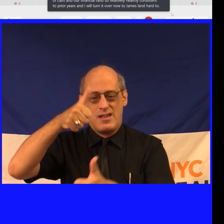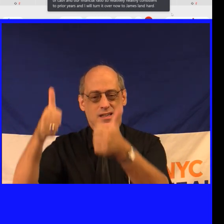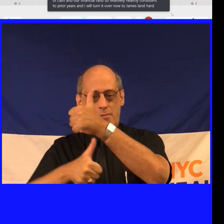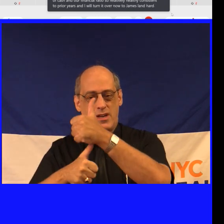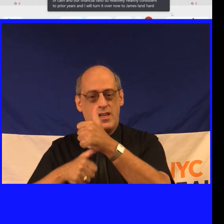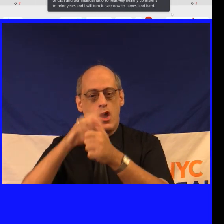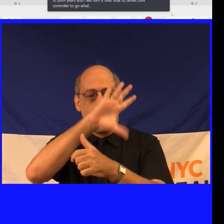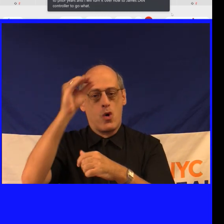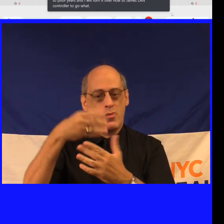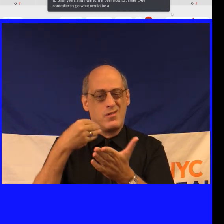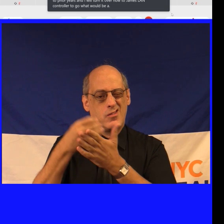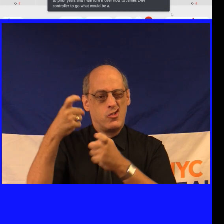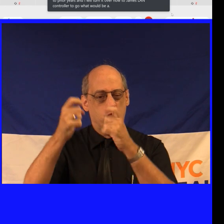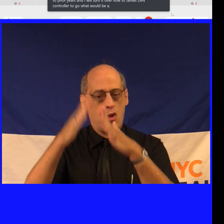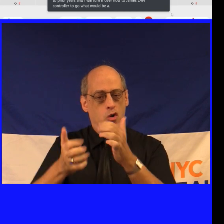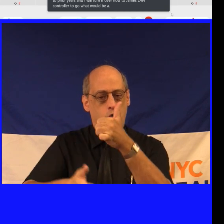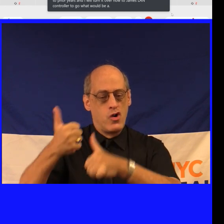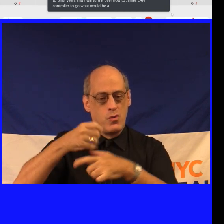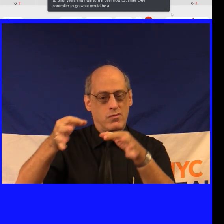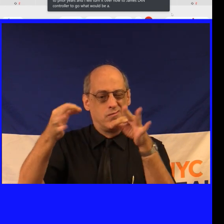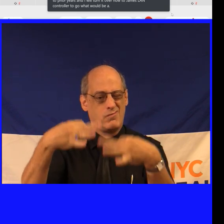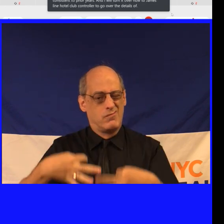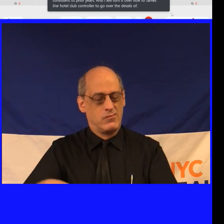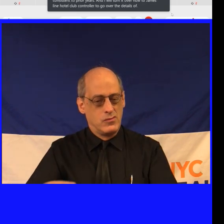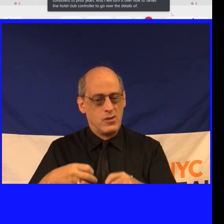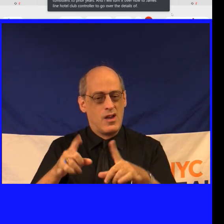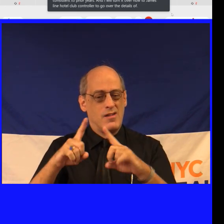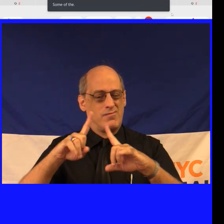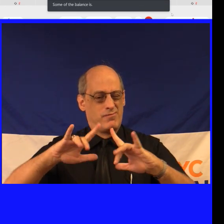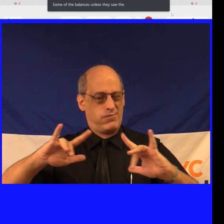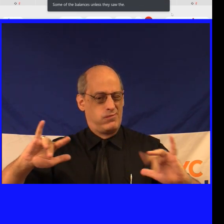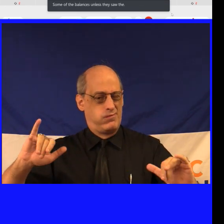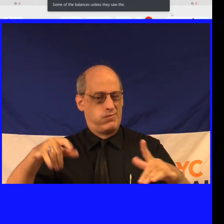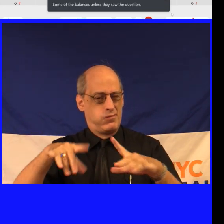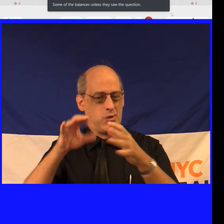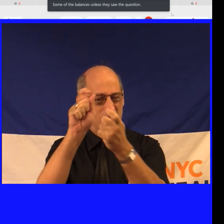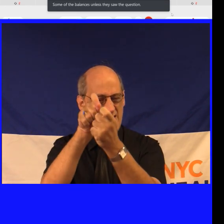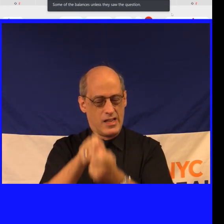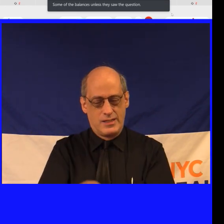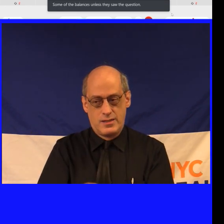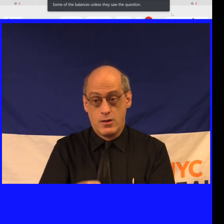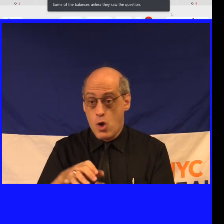Controller, to go over the details of some of the variances, unless there's other questions.